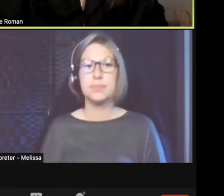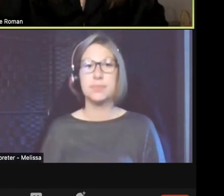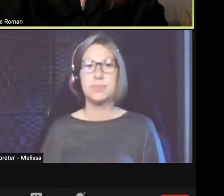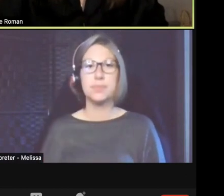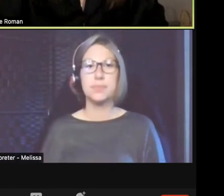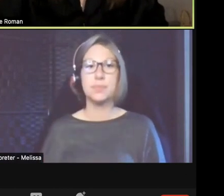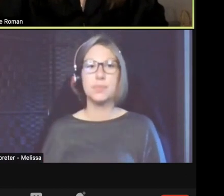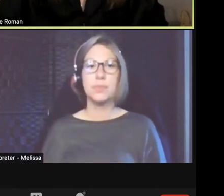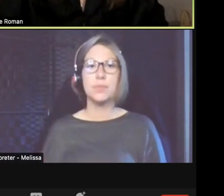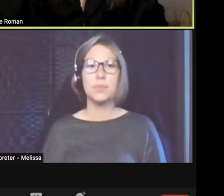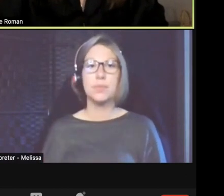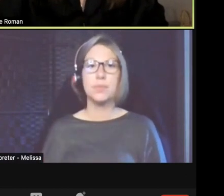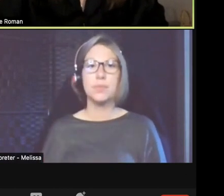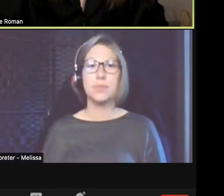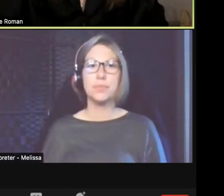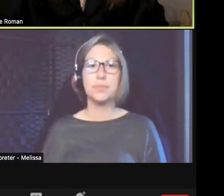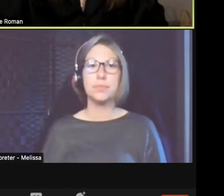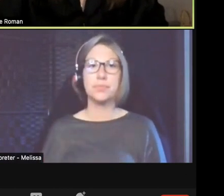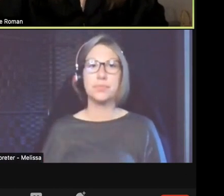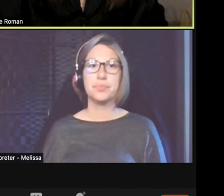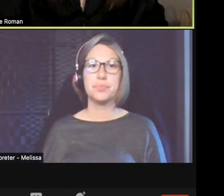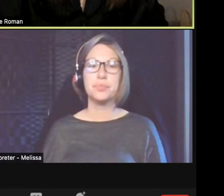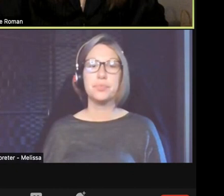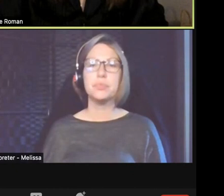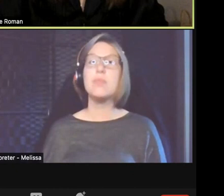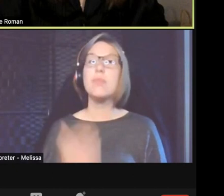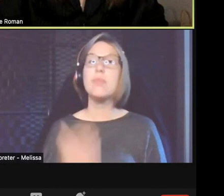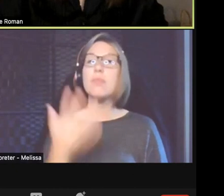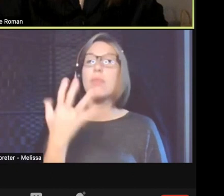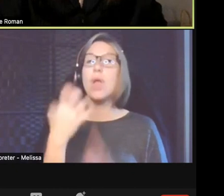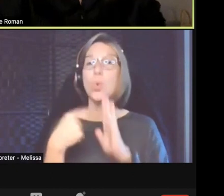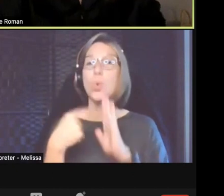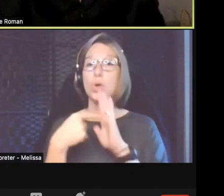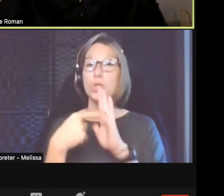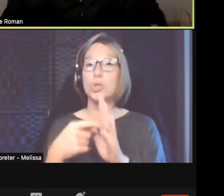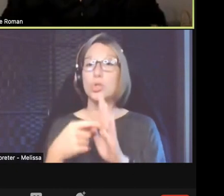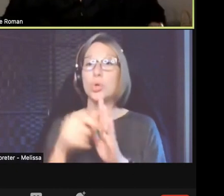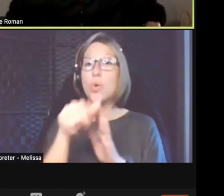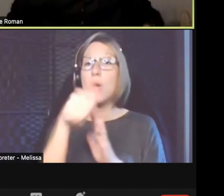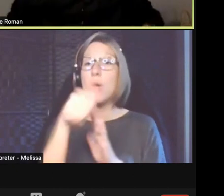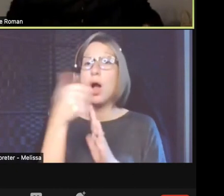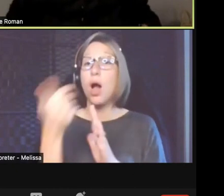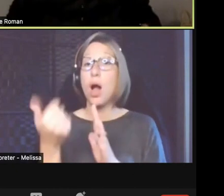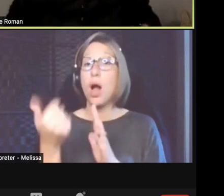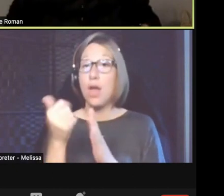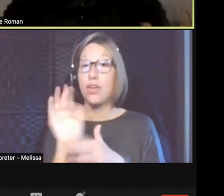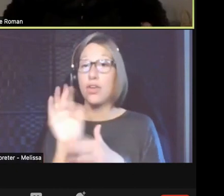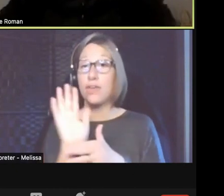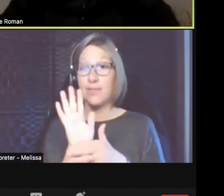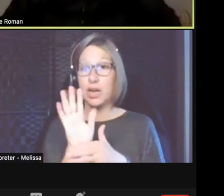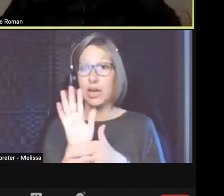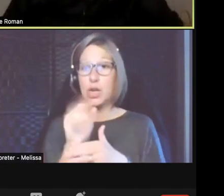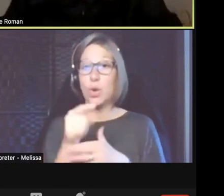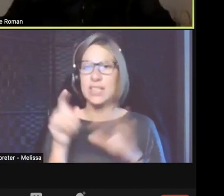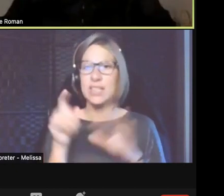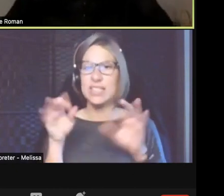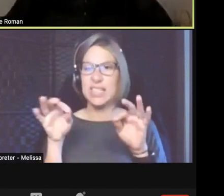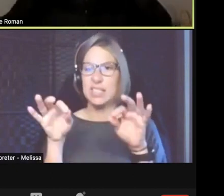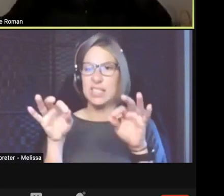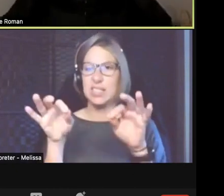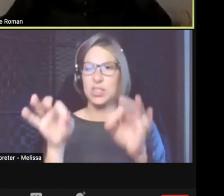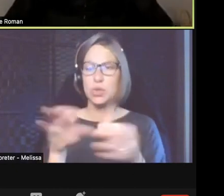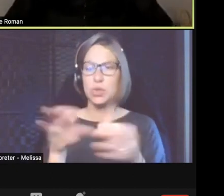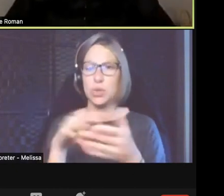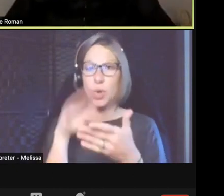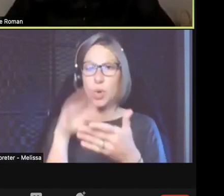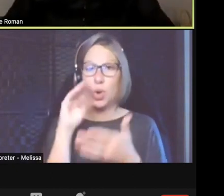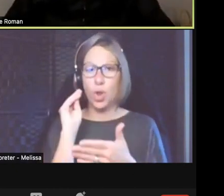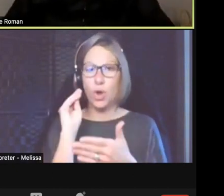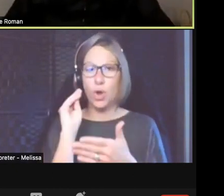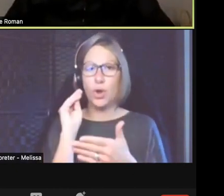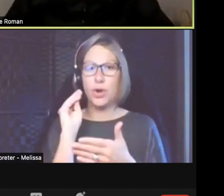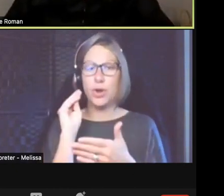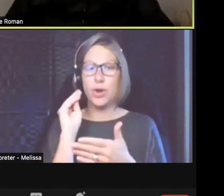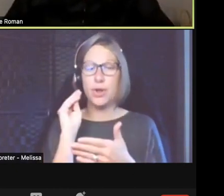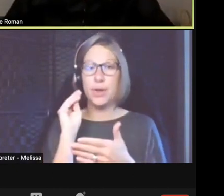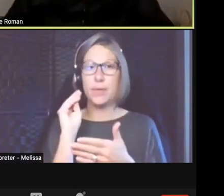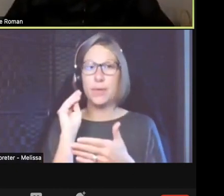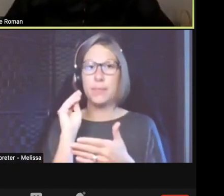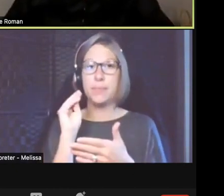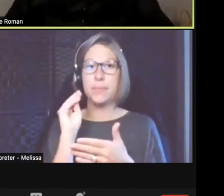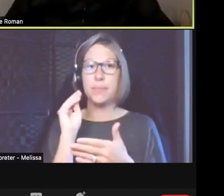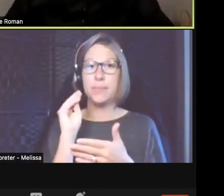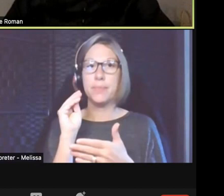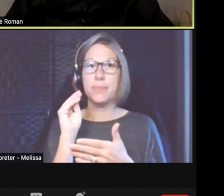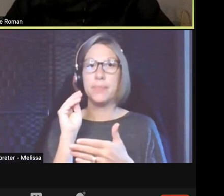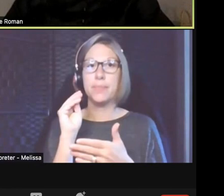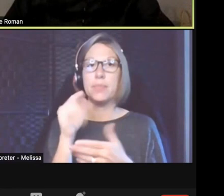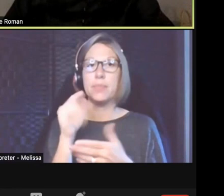So I want to show you another video, and this is incidental learning. that is, again, this is